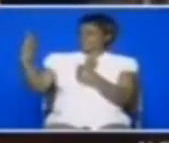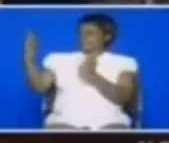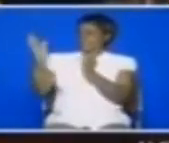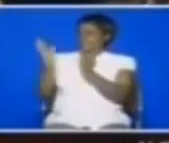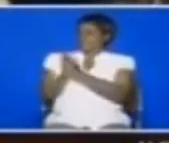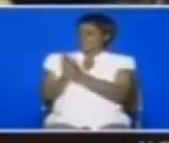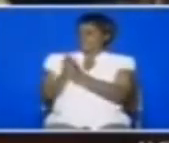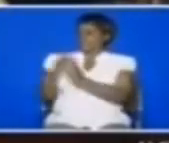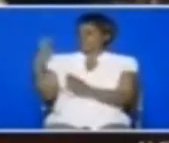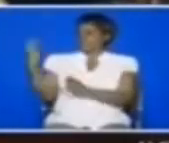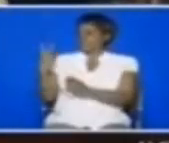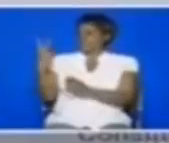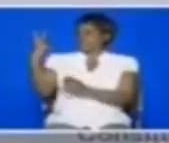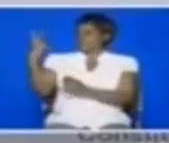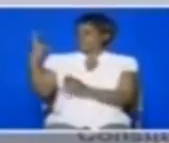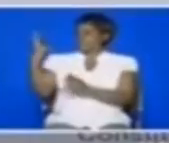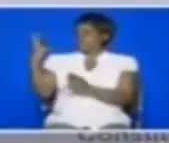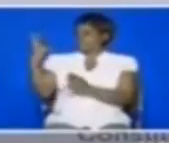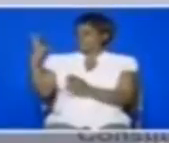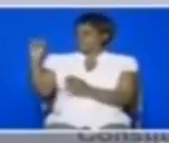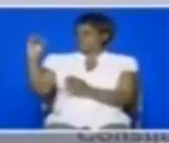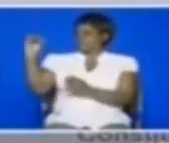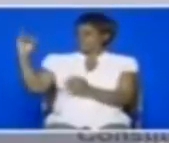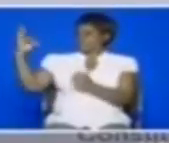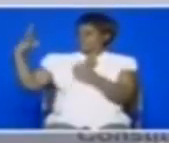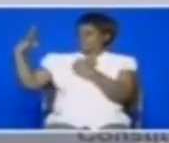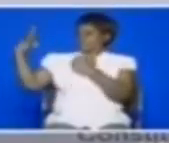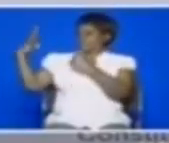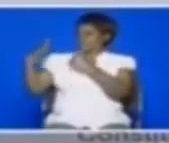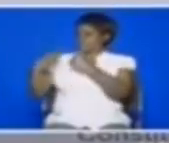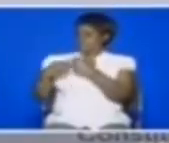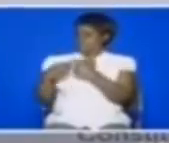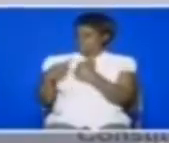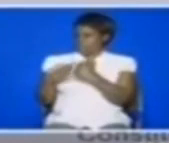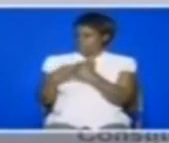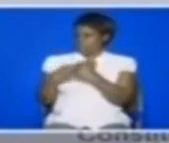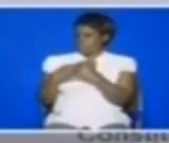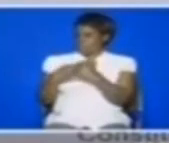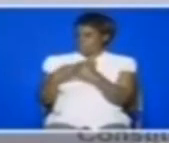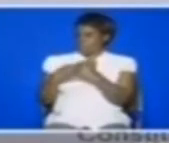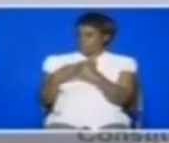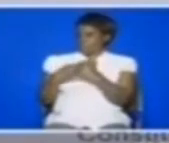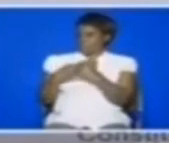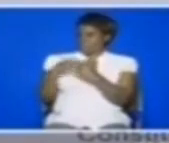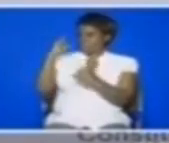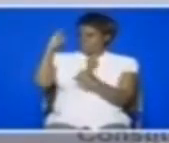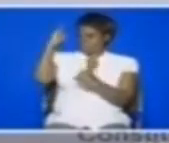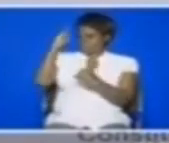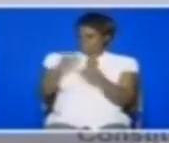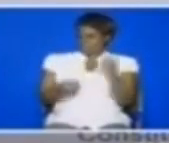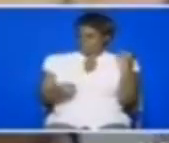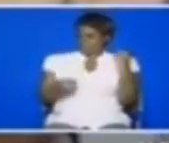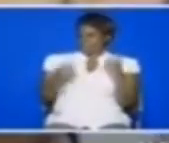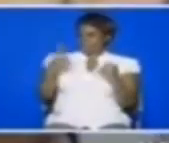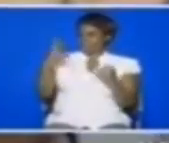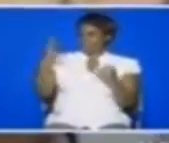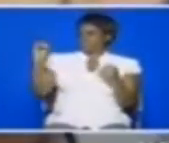and February 28, 2008, which was the end of the